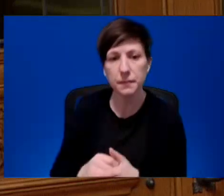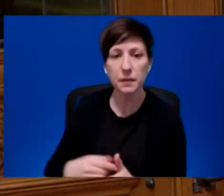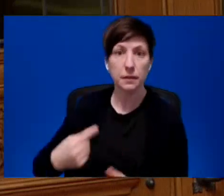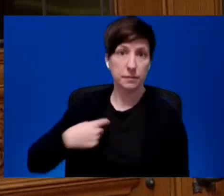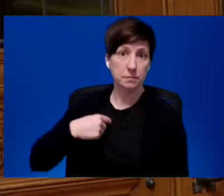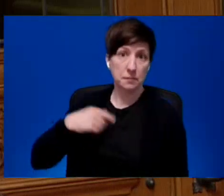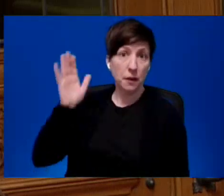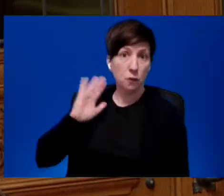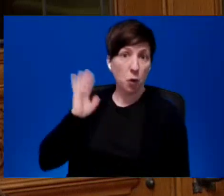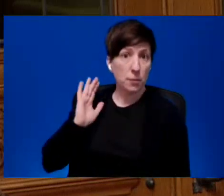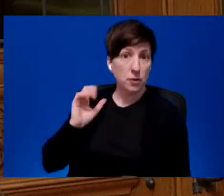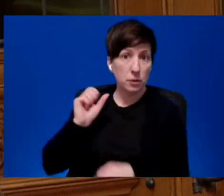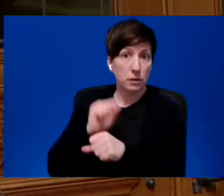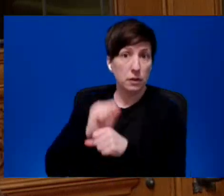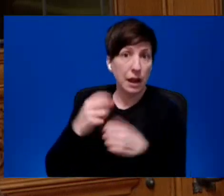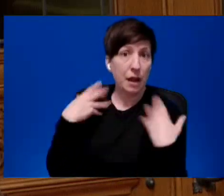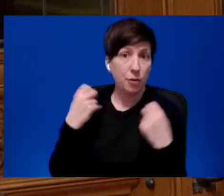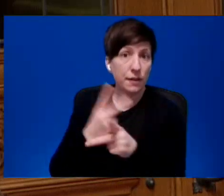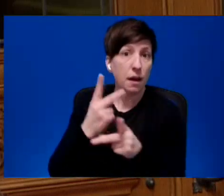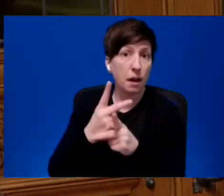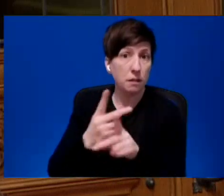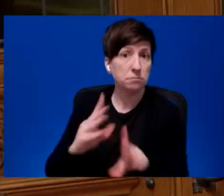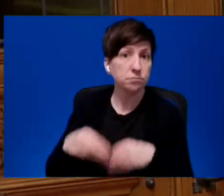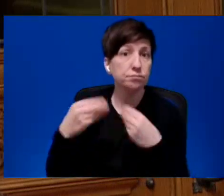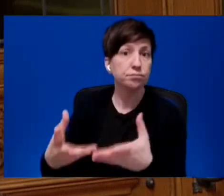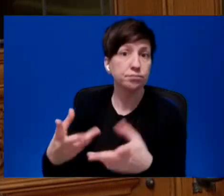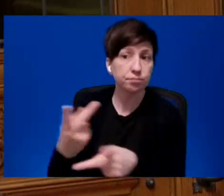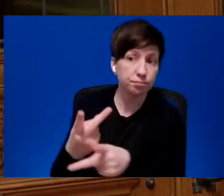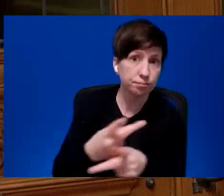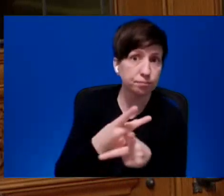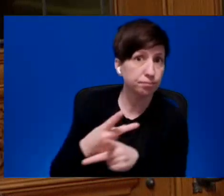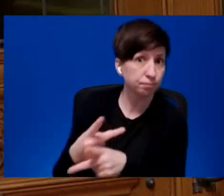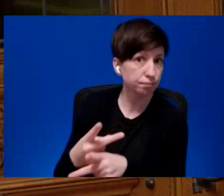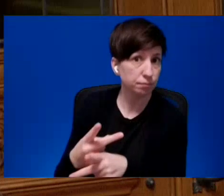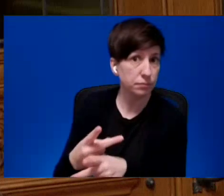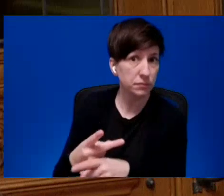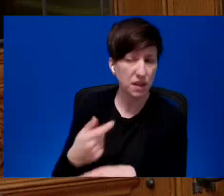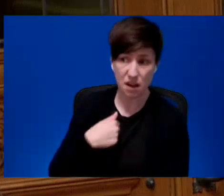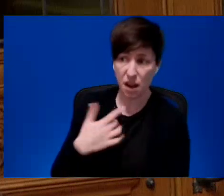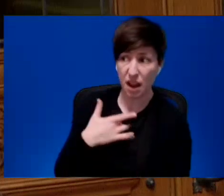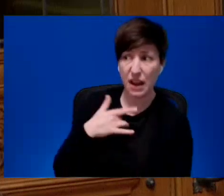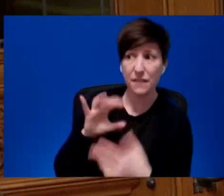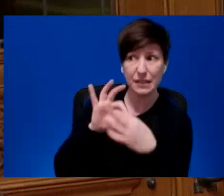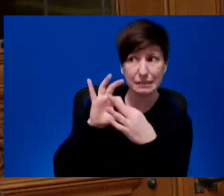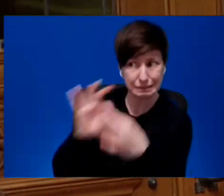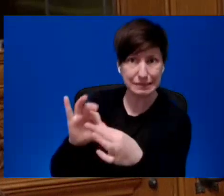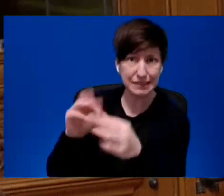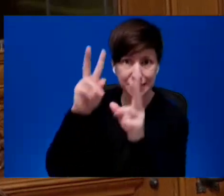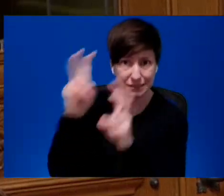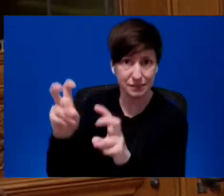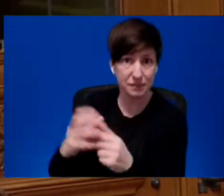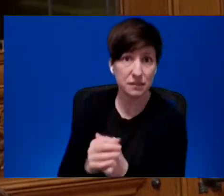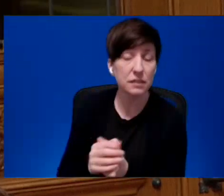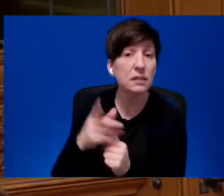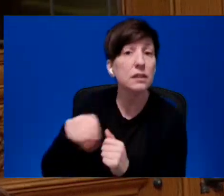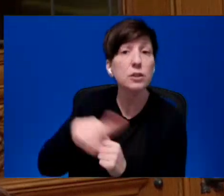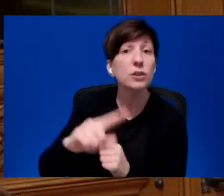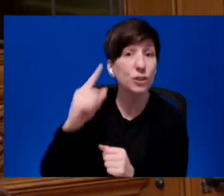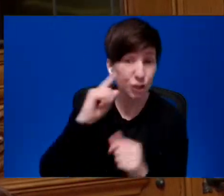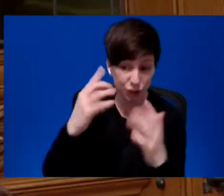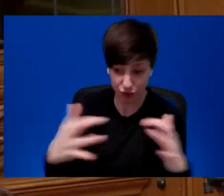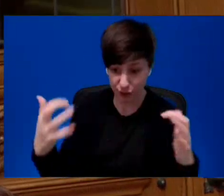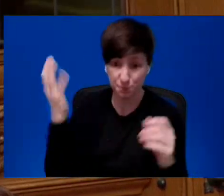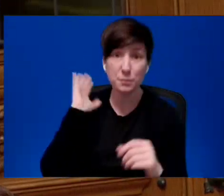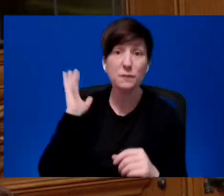this is personal to me. As this House has heard, my wife does not have a family doctor. I'm fortunate